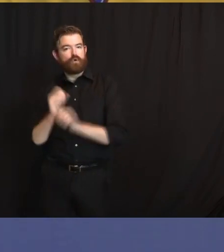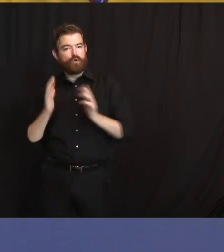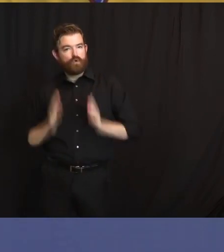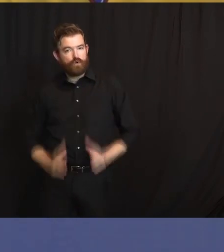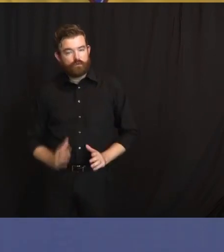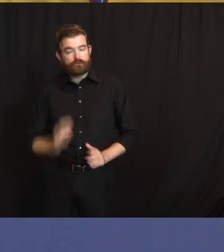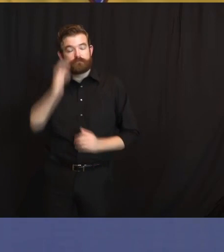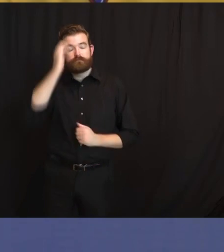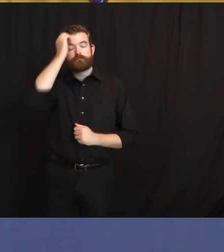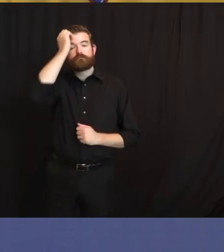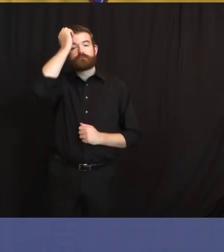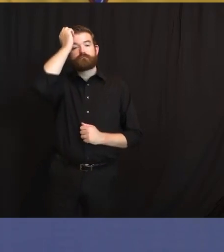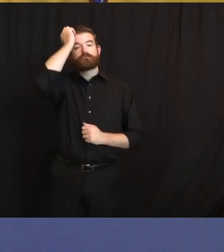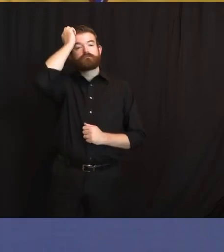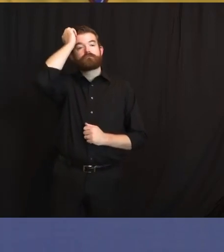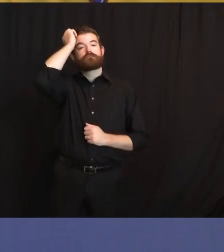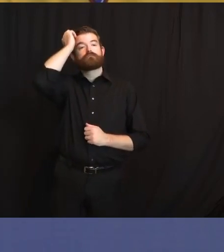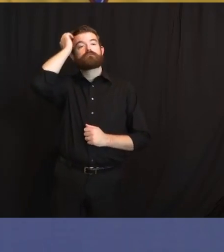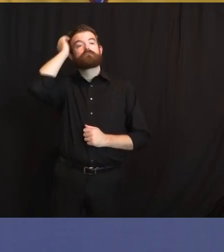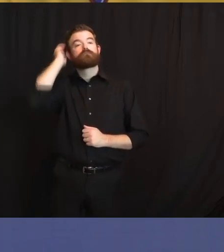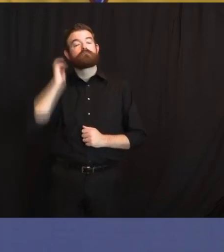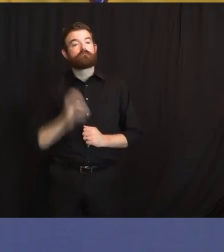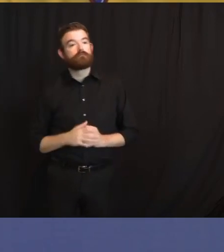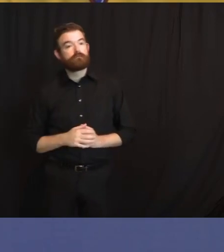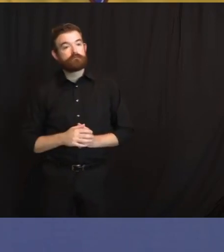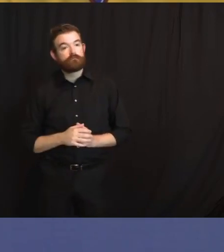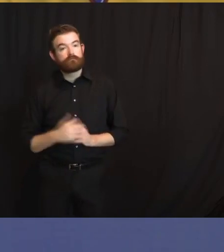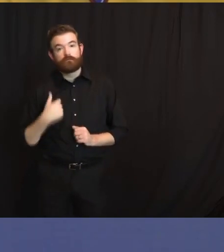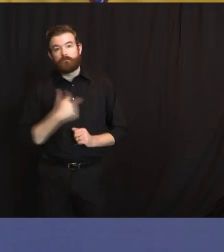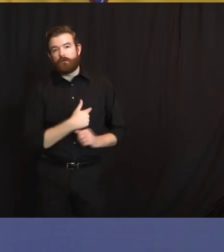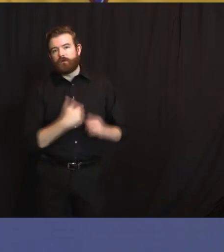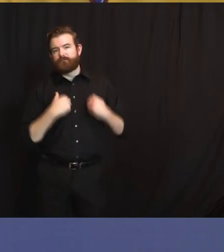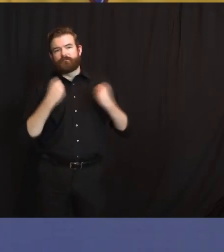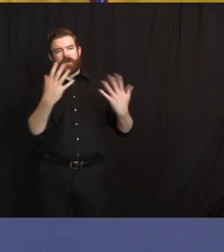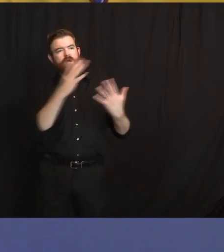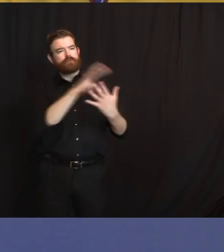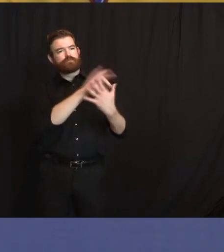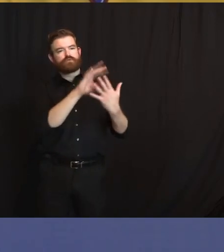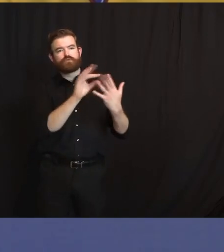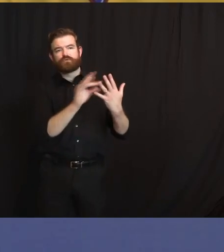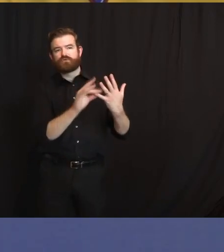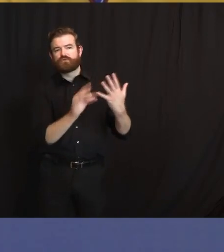happy choices on a lot of these decisions, so thank you. Sir, do you have anything?